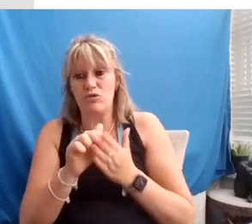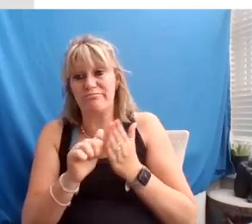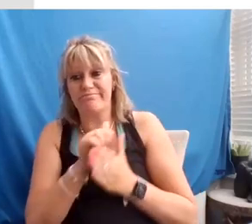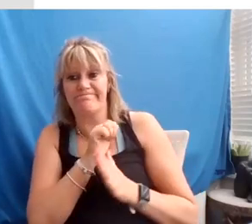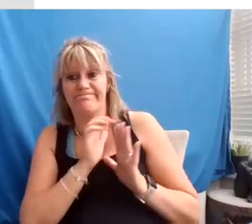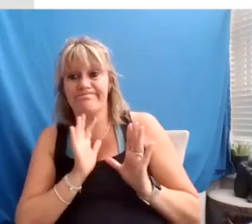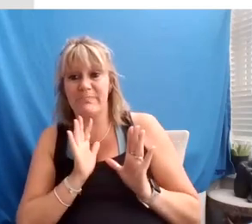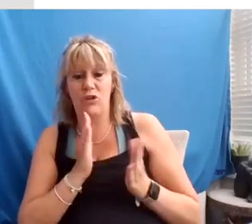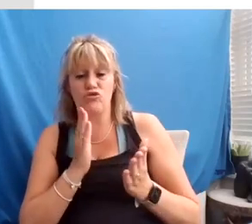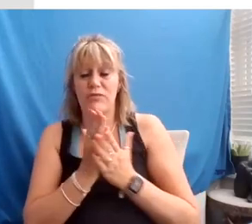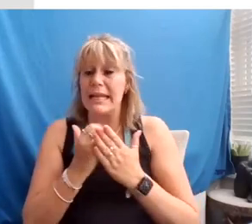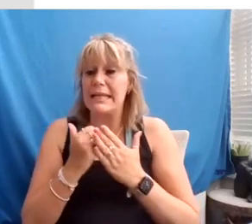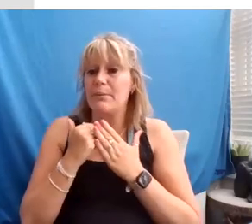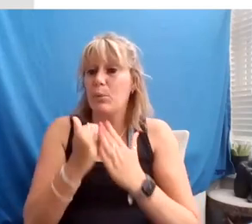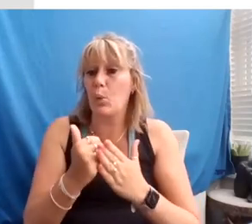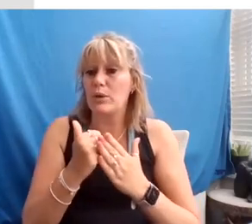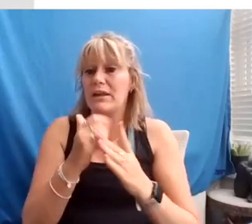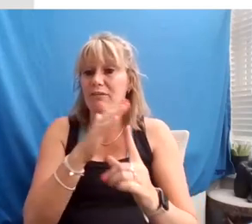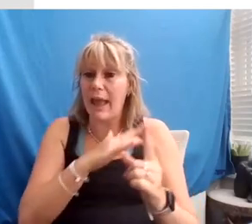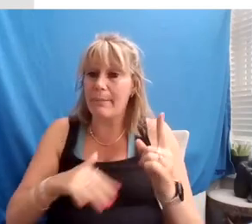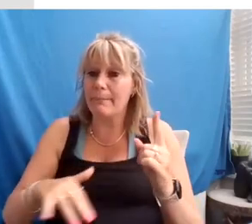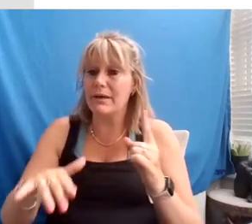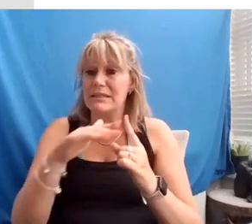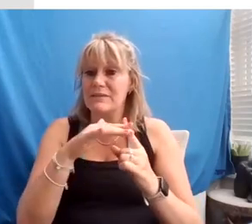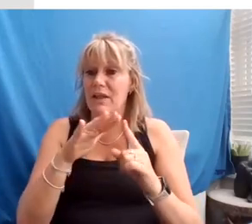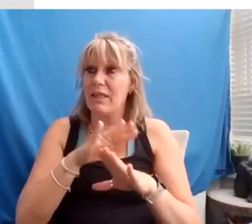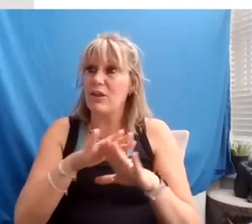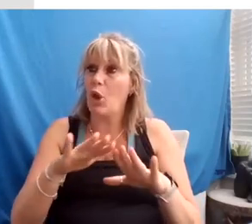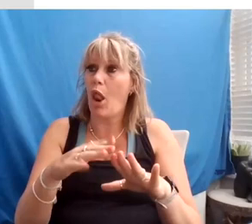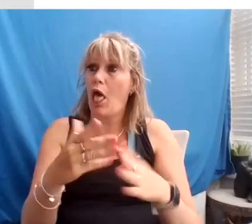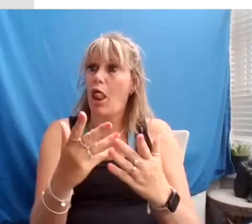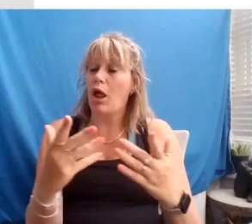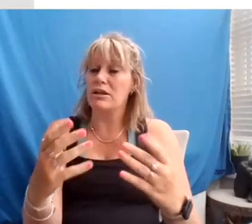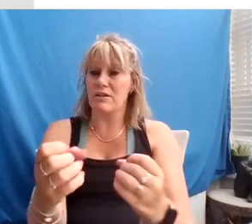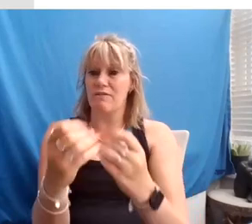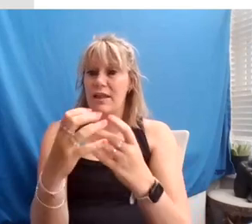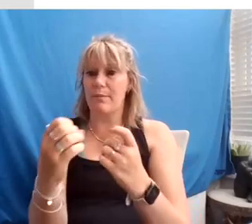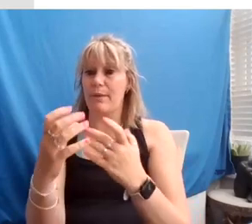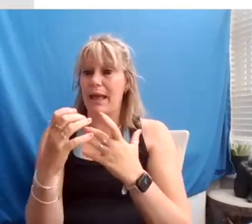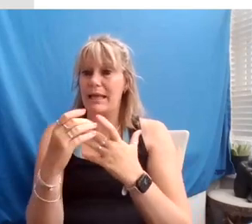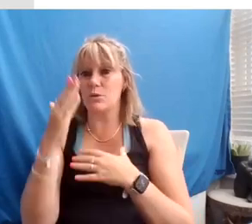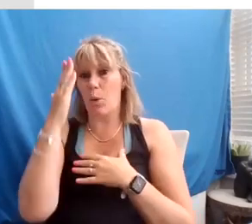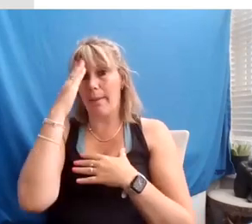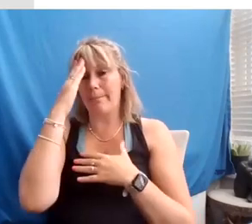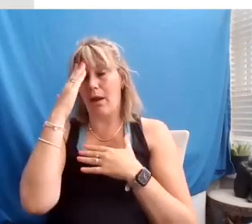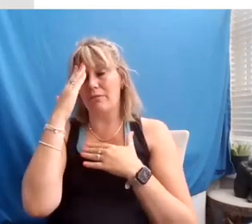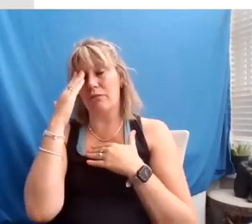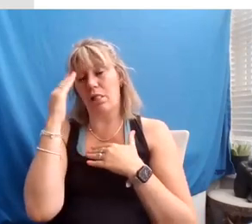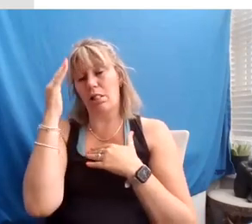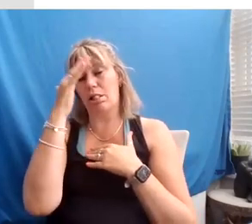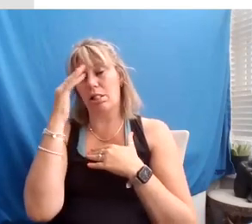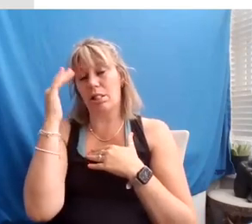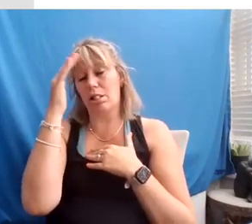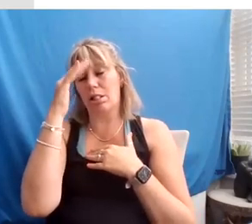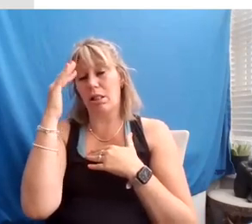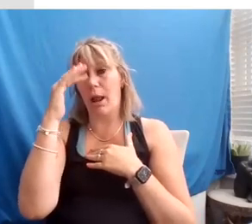atmosphere. You know, there's not a lot of feedback. It's quite mindful. You know, Tuesday is really designed as our more chatty group.